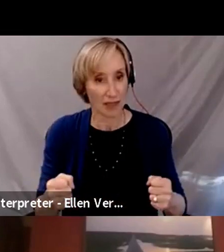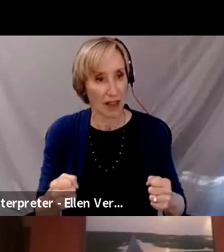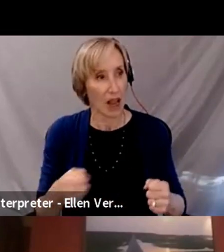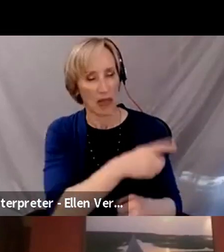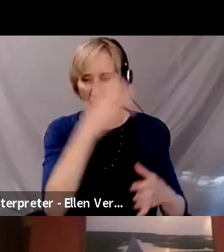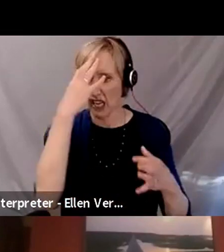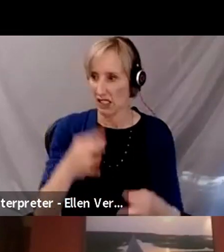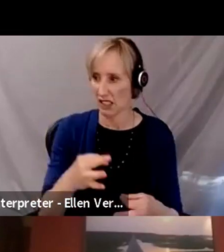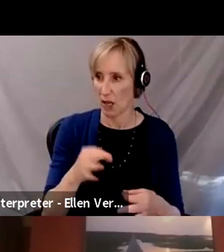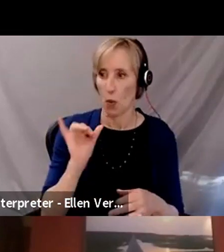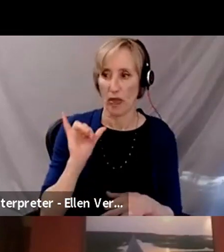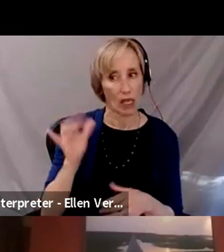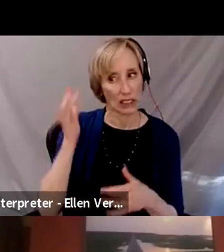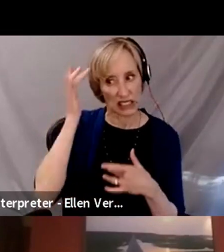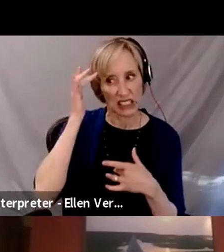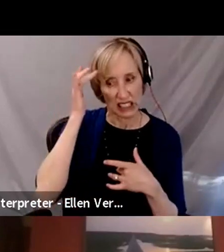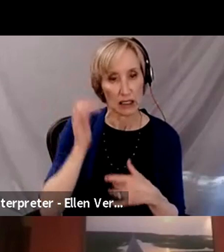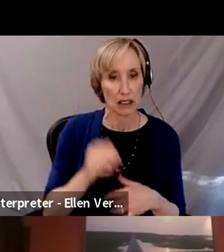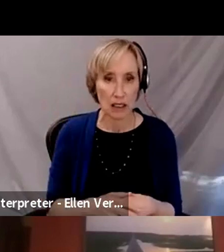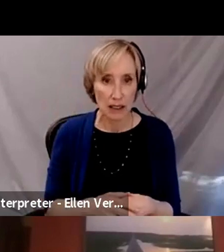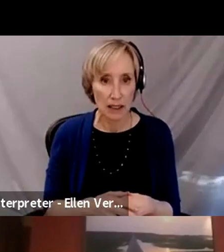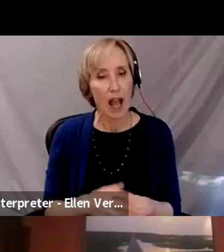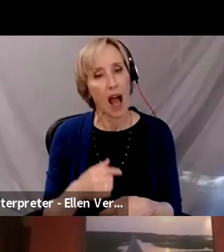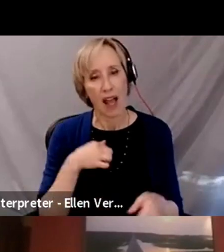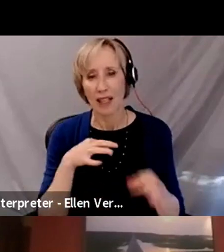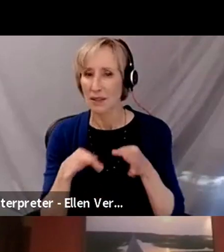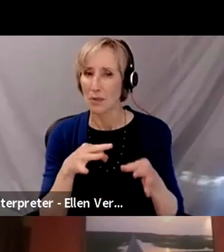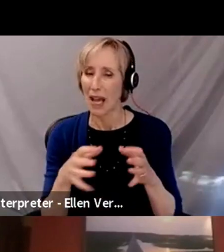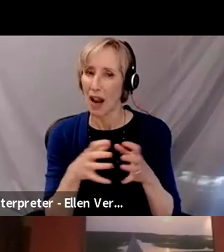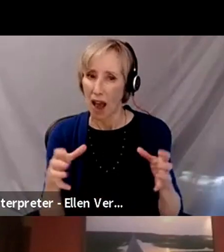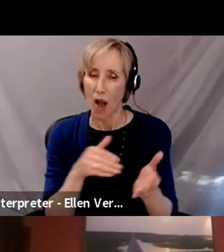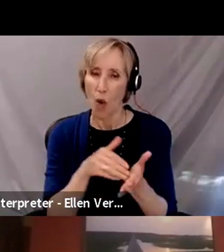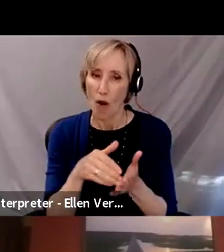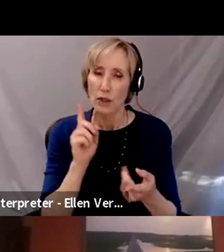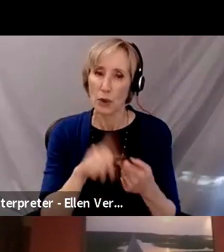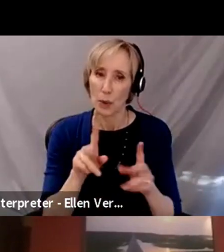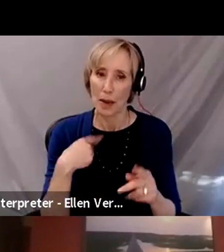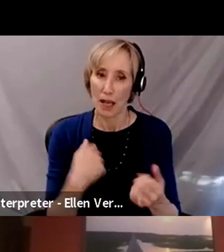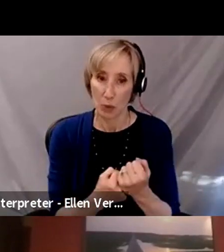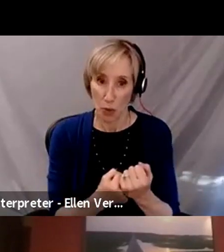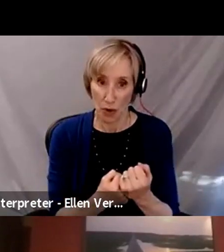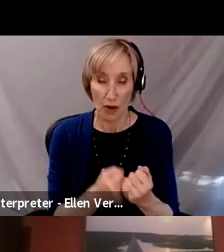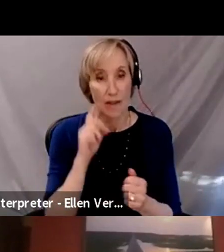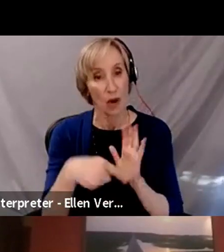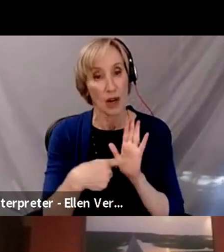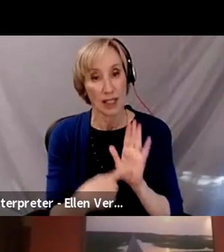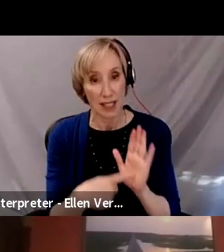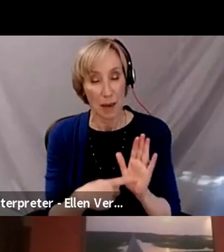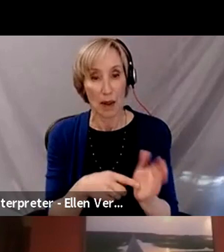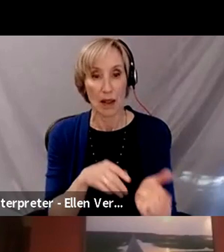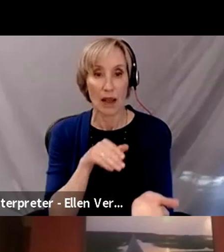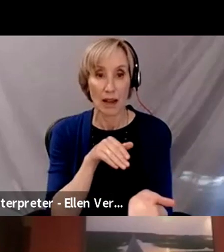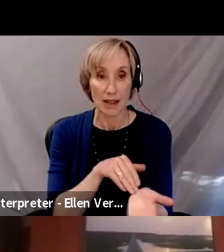I say this a lot with the people that I support, but a doctor can provide